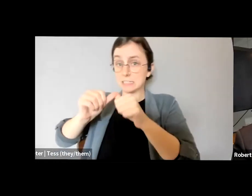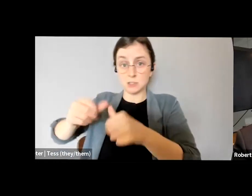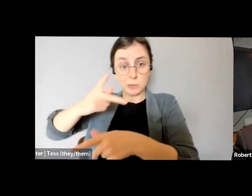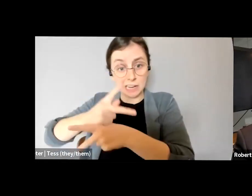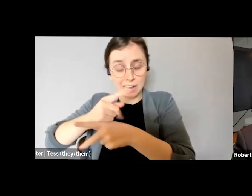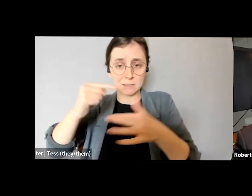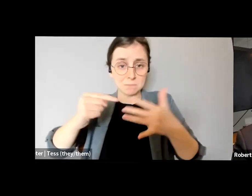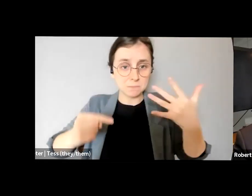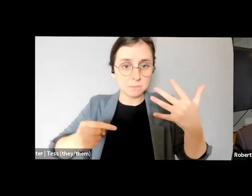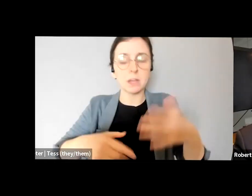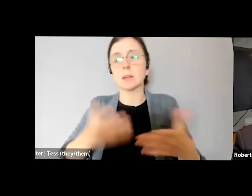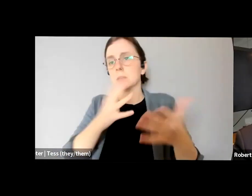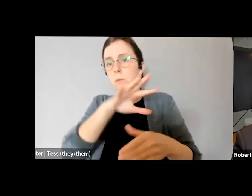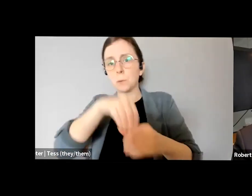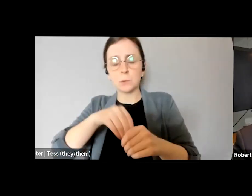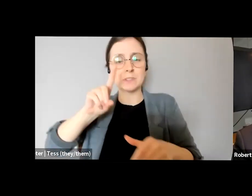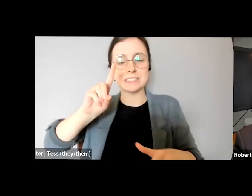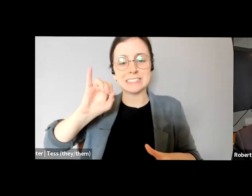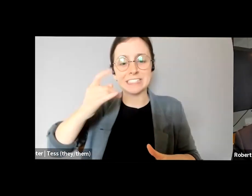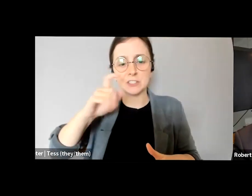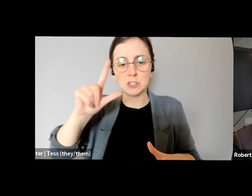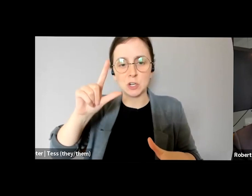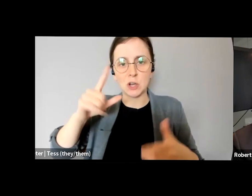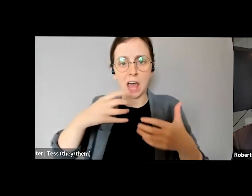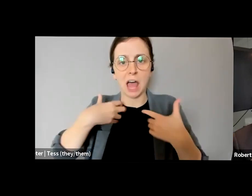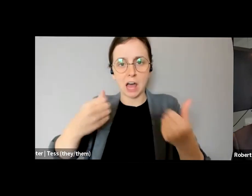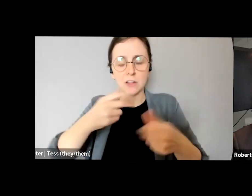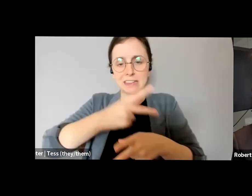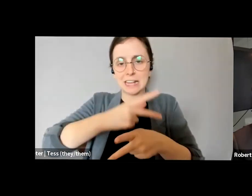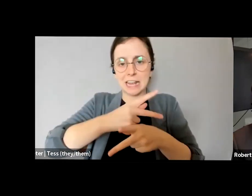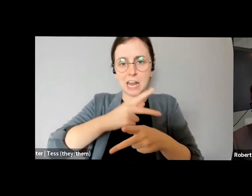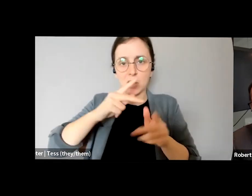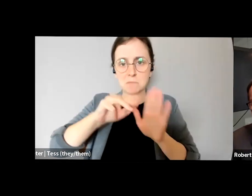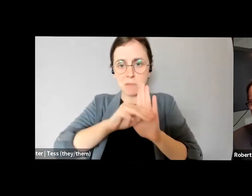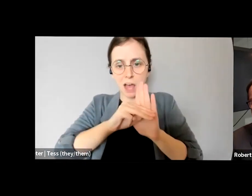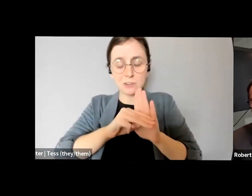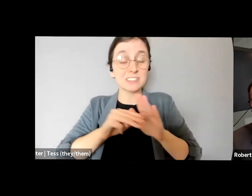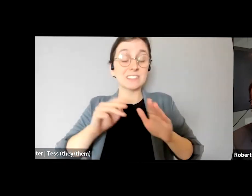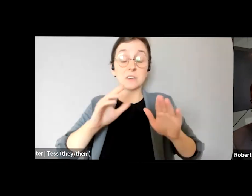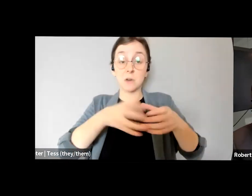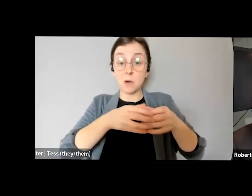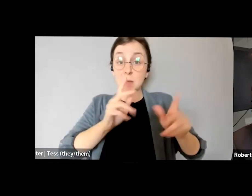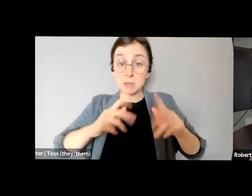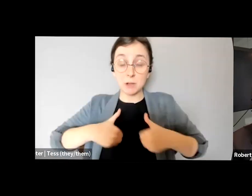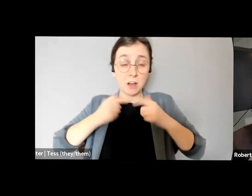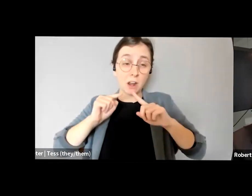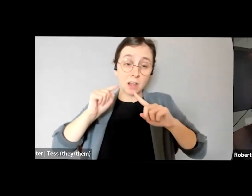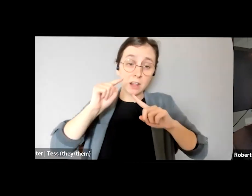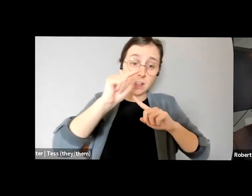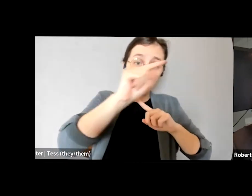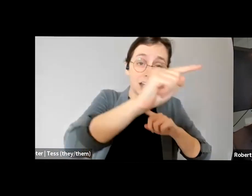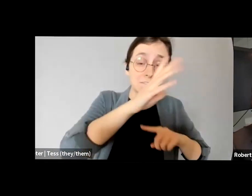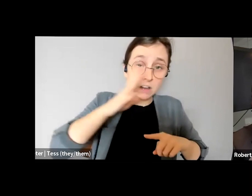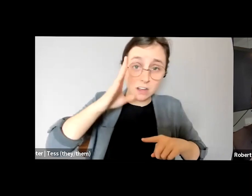digital healthcare models to reach people in rural and in poorly resourced communities. This focus on